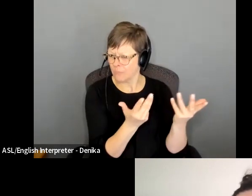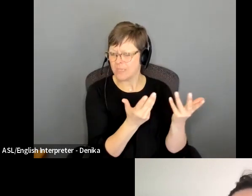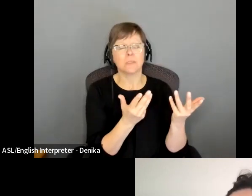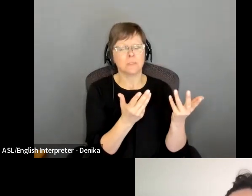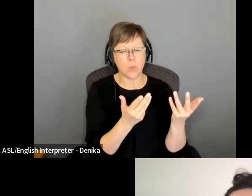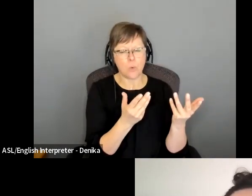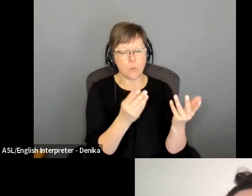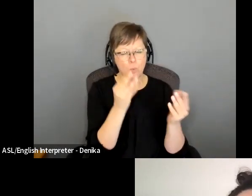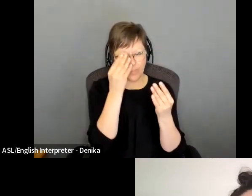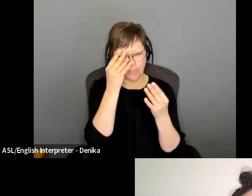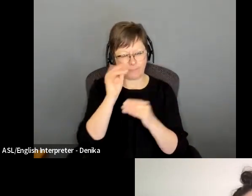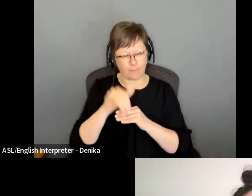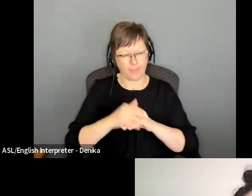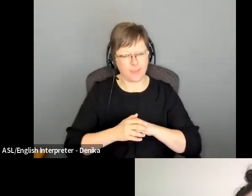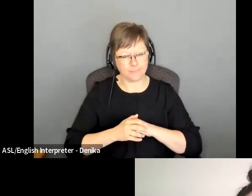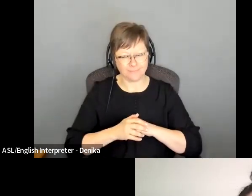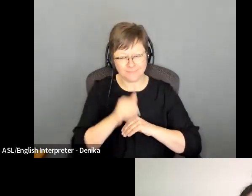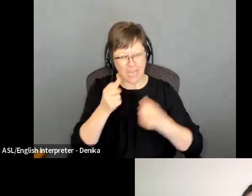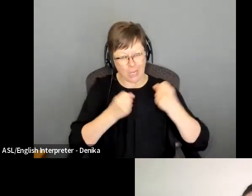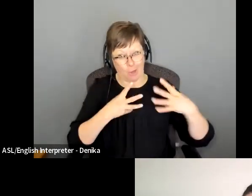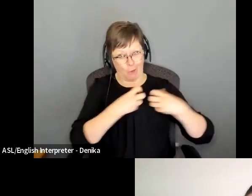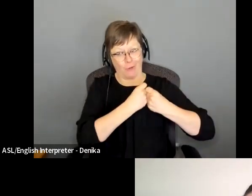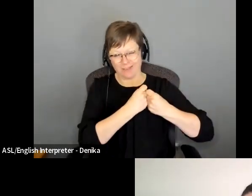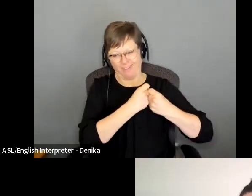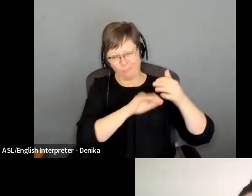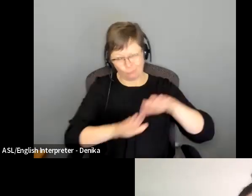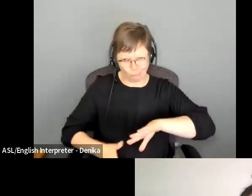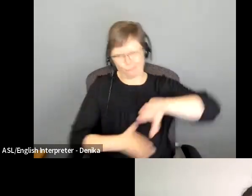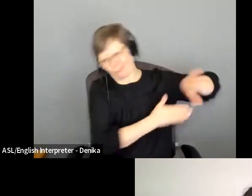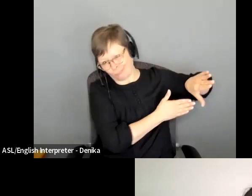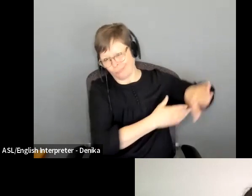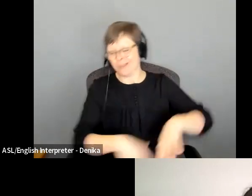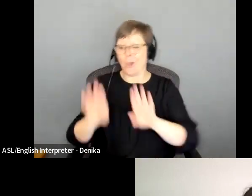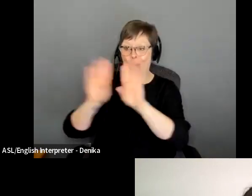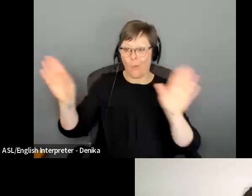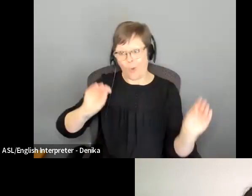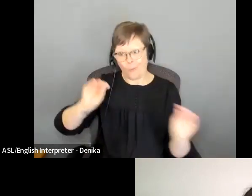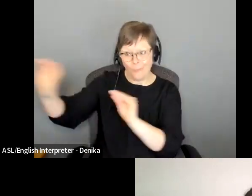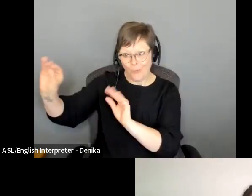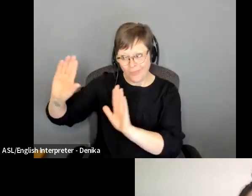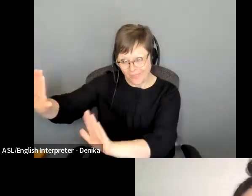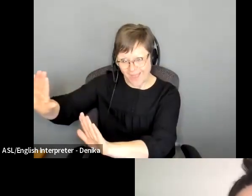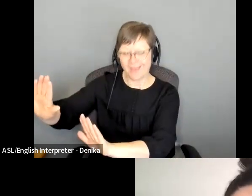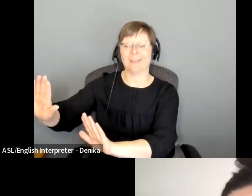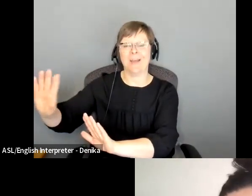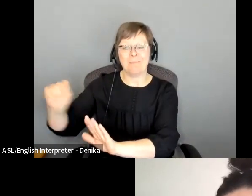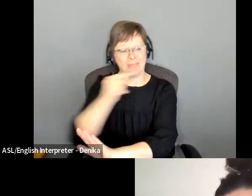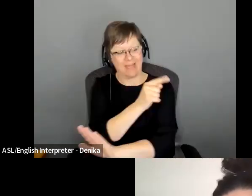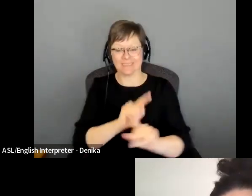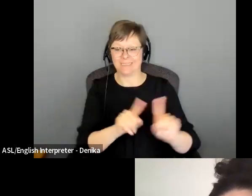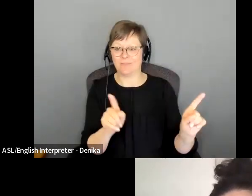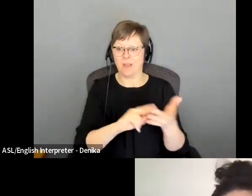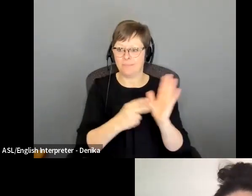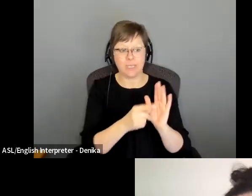that no longer car crash principle, the wall moving principle is to do that, validate